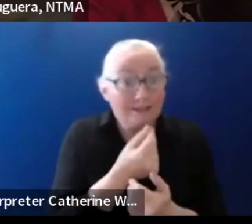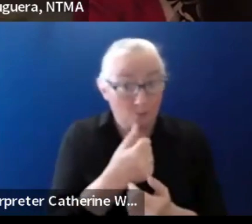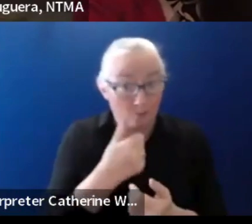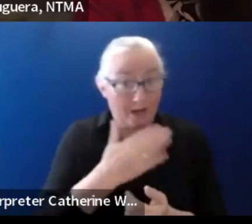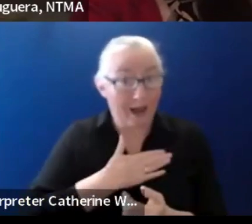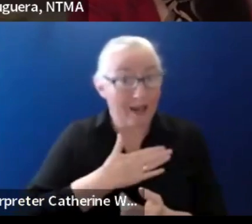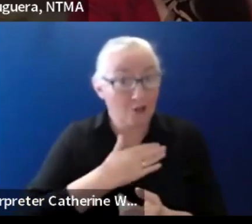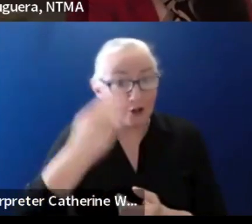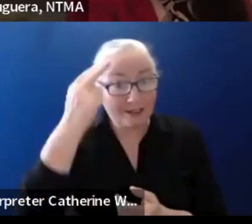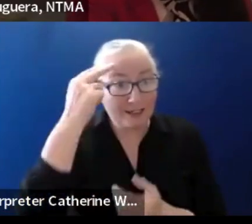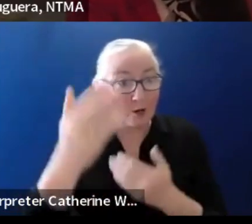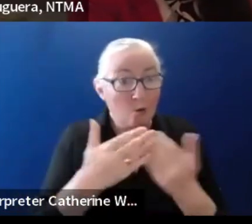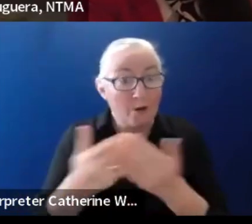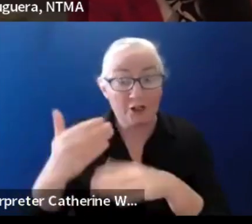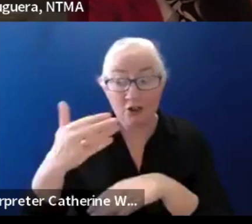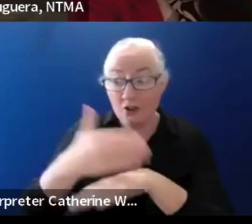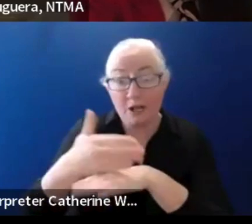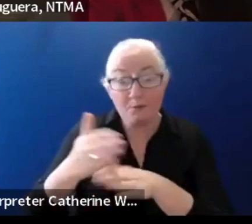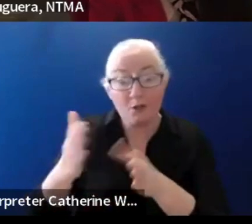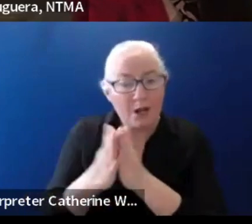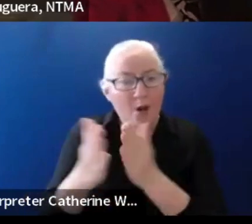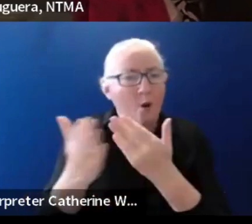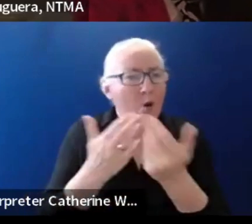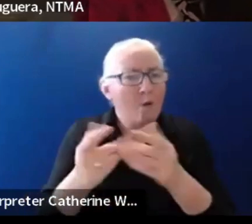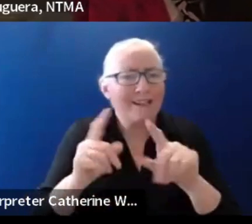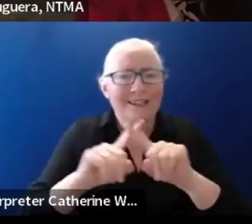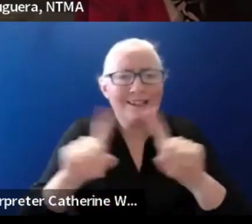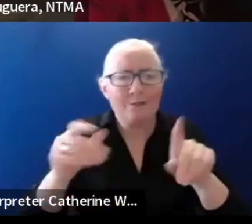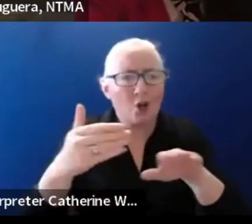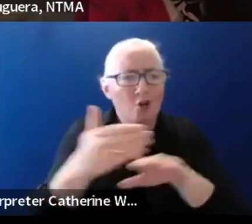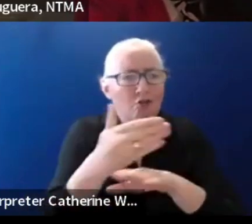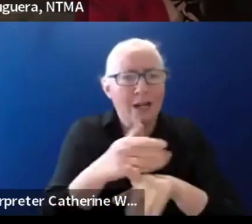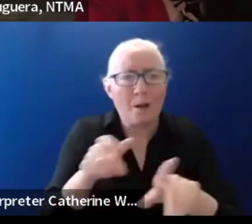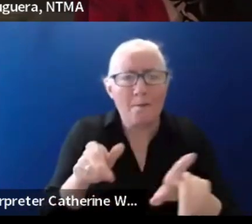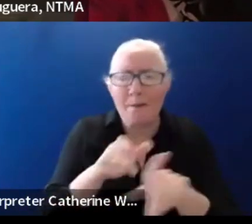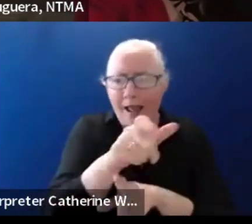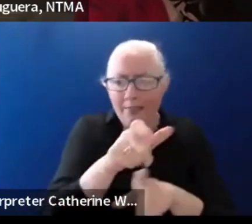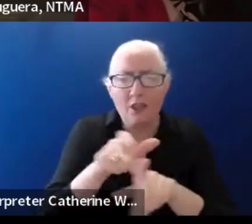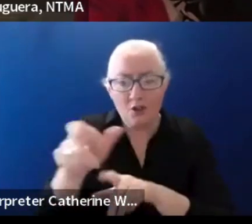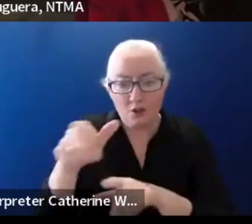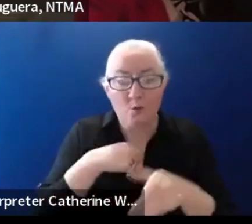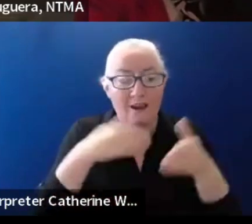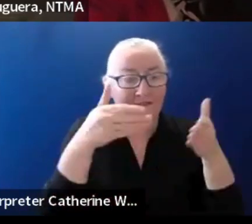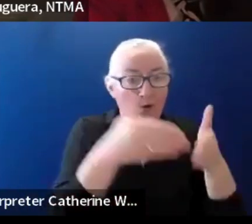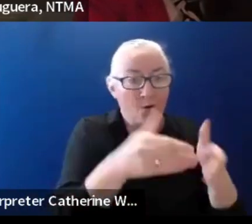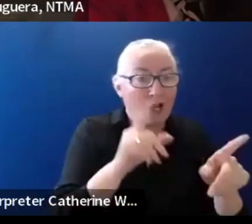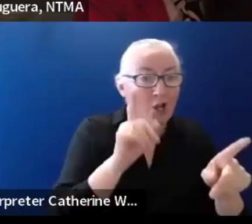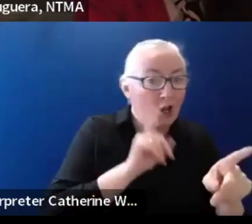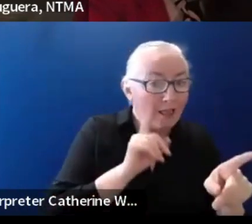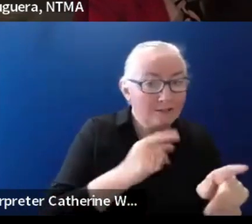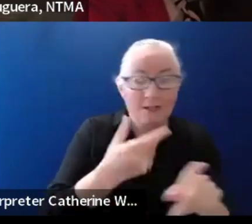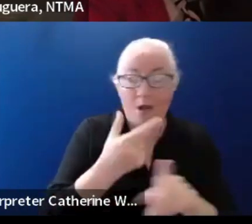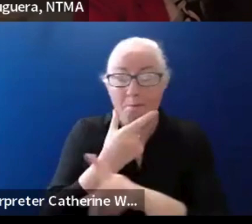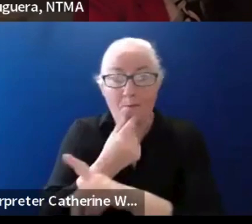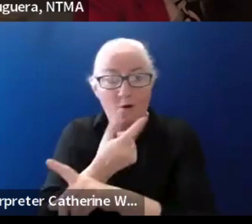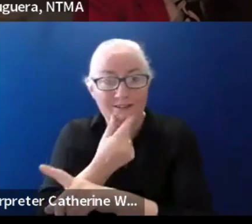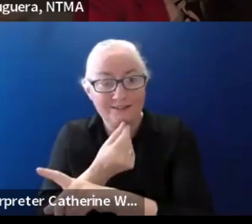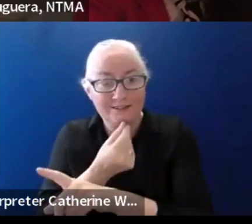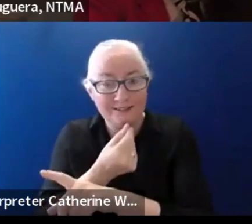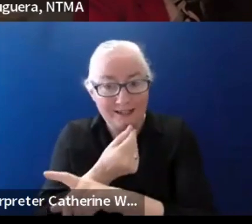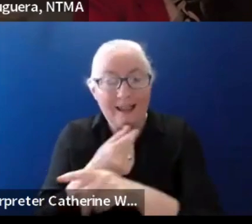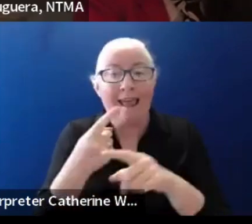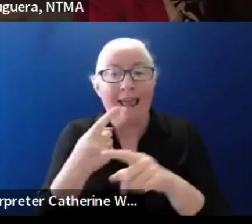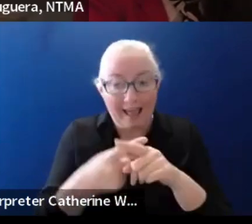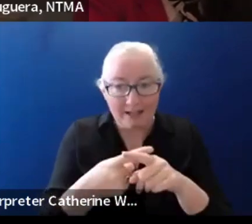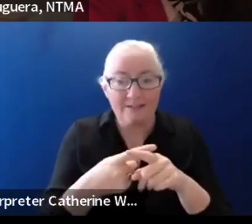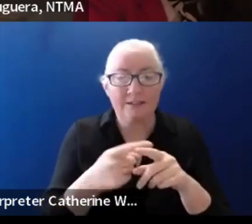well what are the jobs in the retail sector and what are the different career paths. So we're actually going to focus on girls and boys, but we're also looking at job shadow